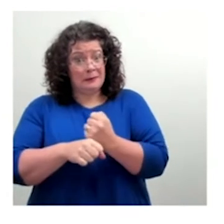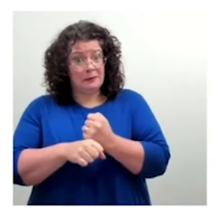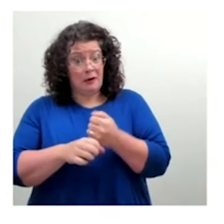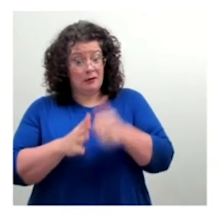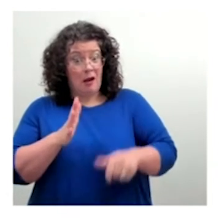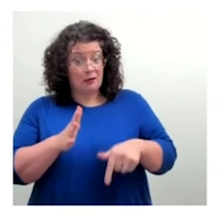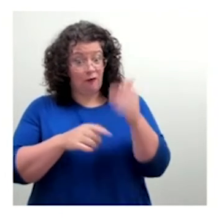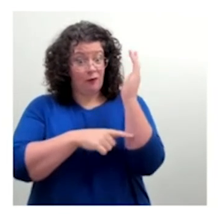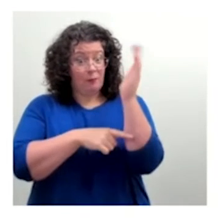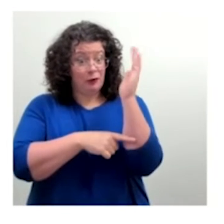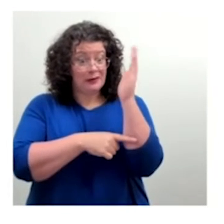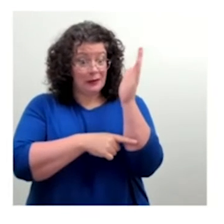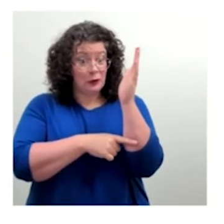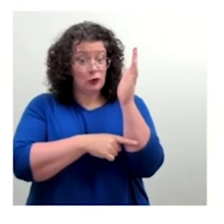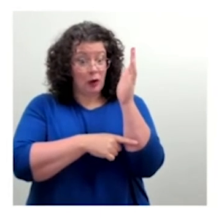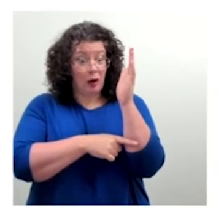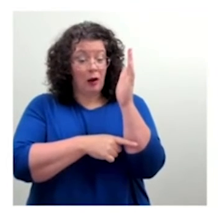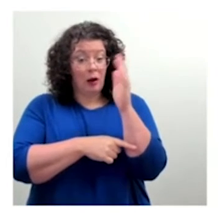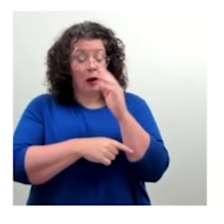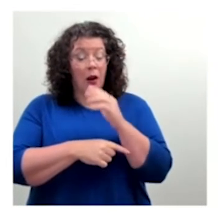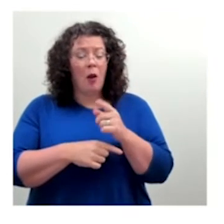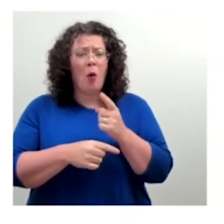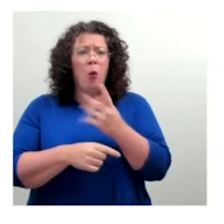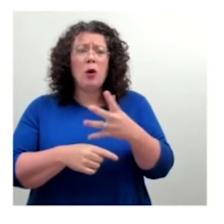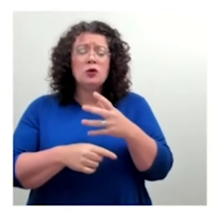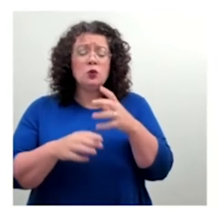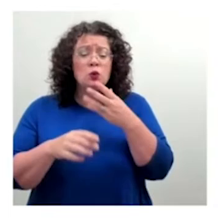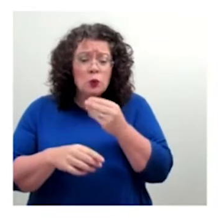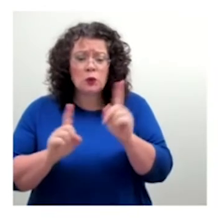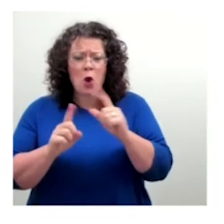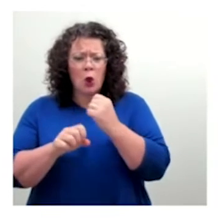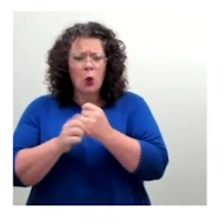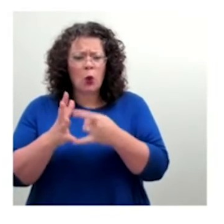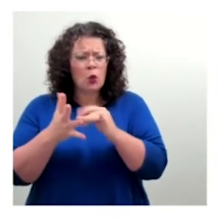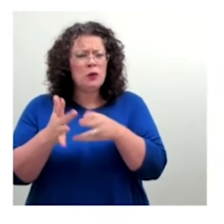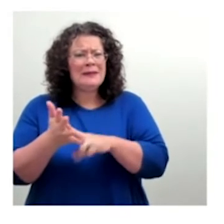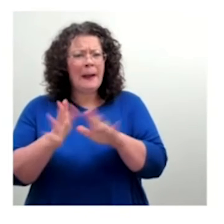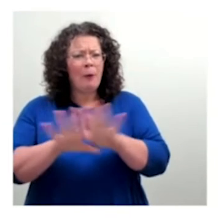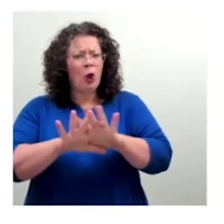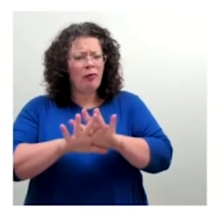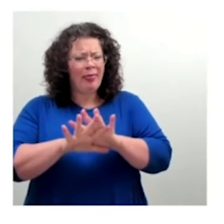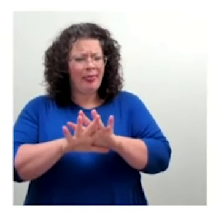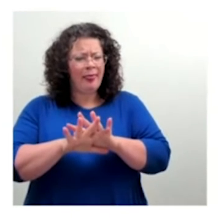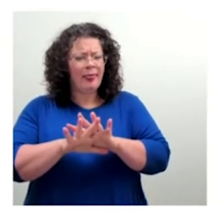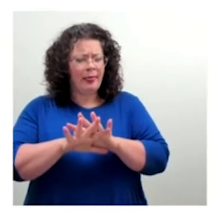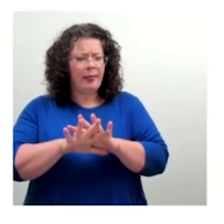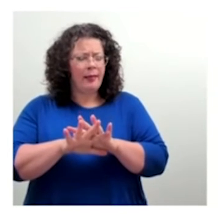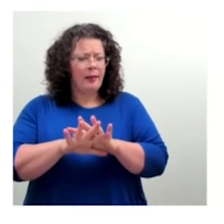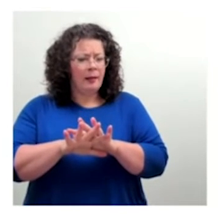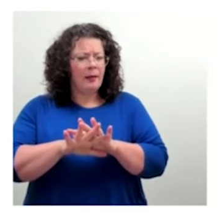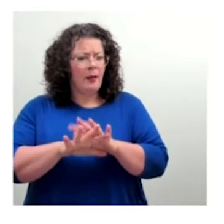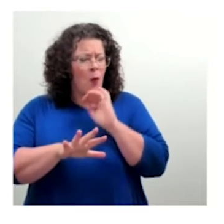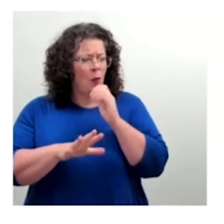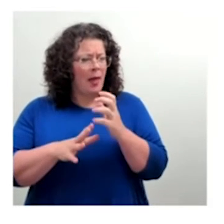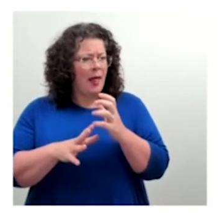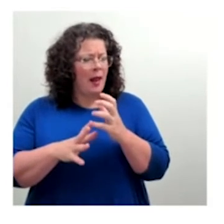anymore. The Gaussian blurring is going to take care of how well that would be visible when you put it on an actual device. So when you